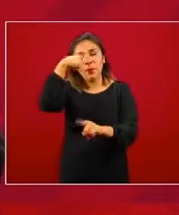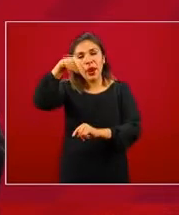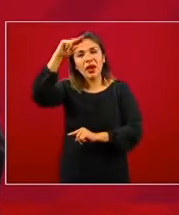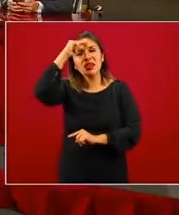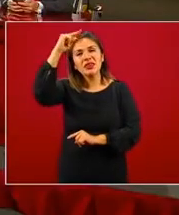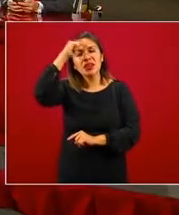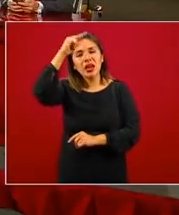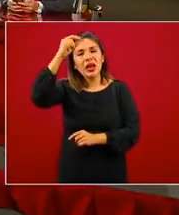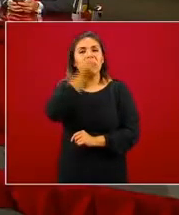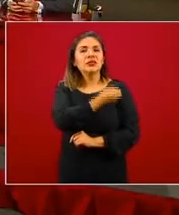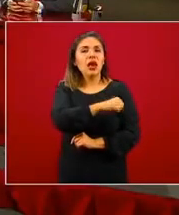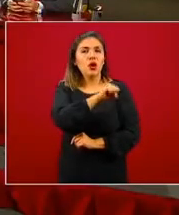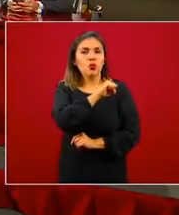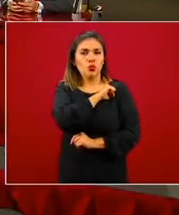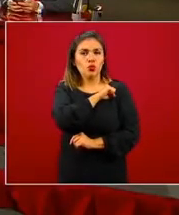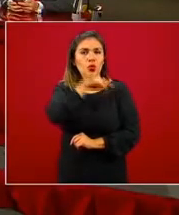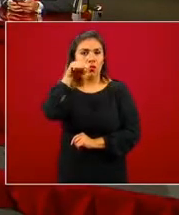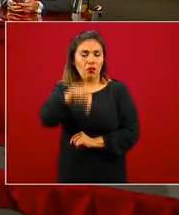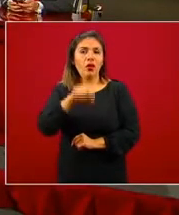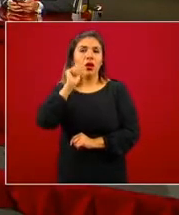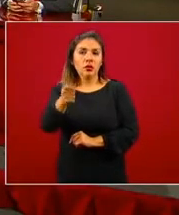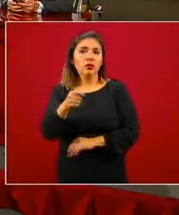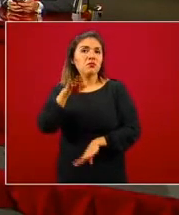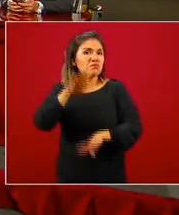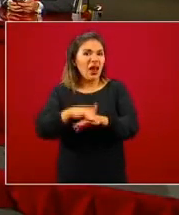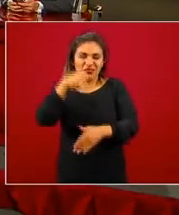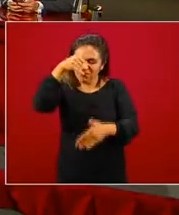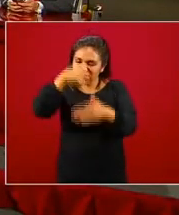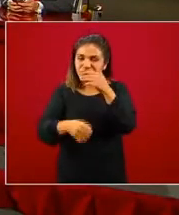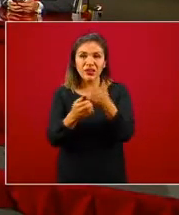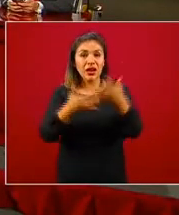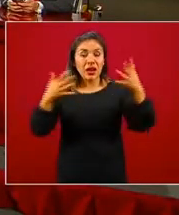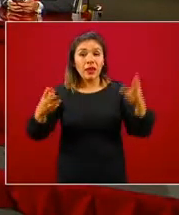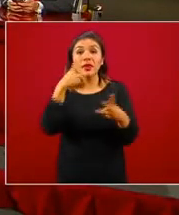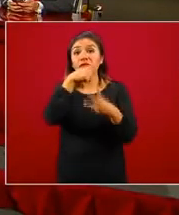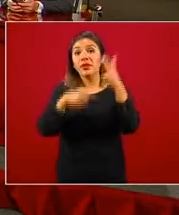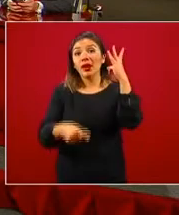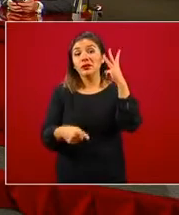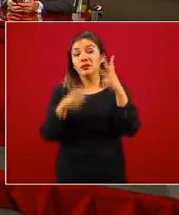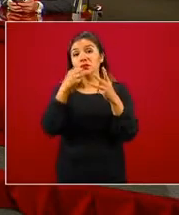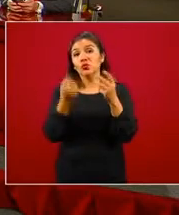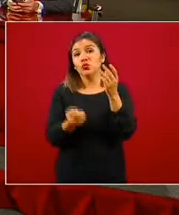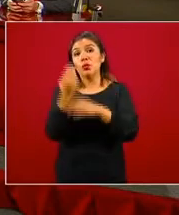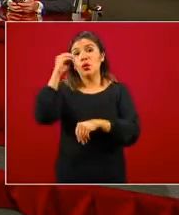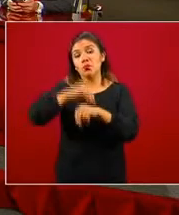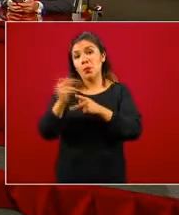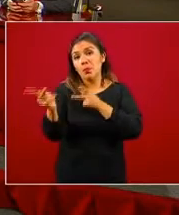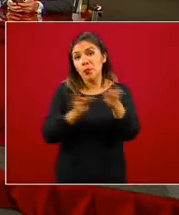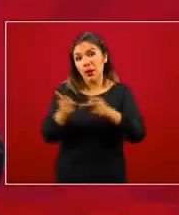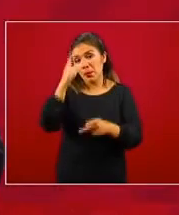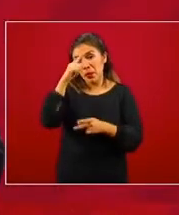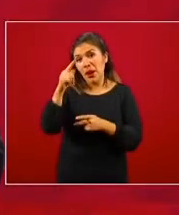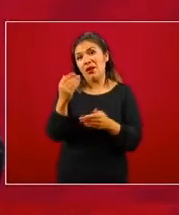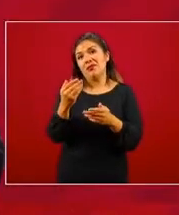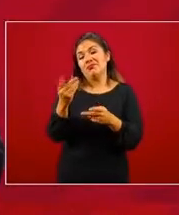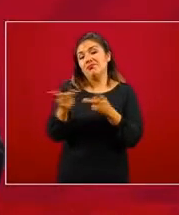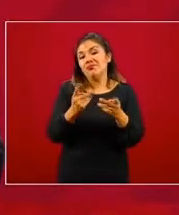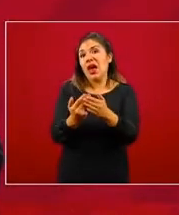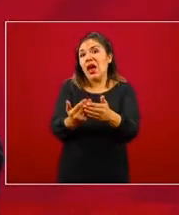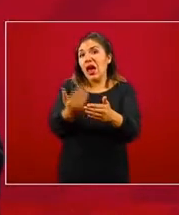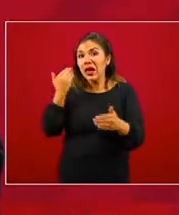together under one umbrella, and we will have this all concerned with health